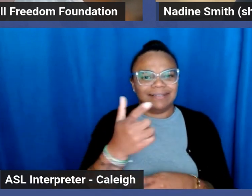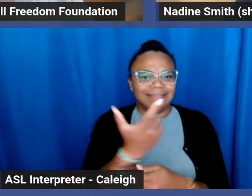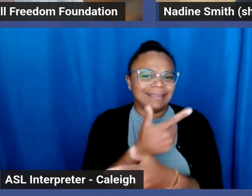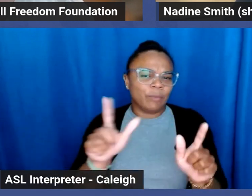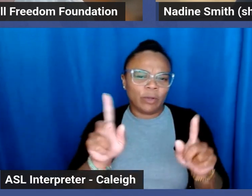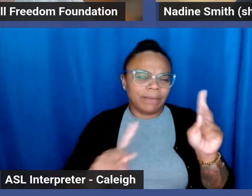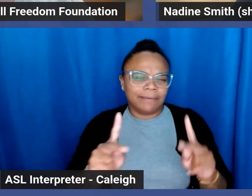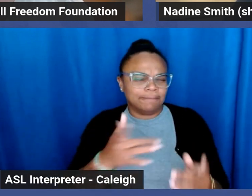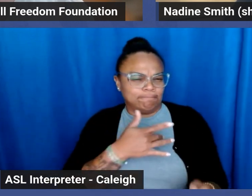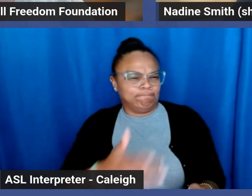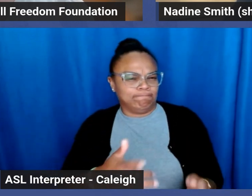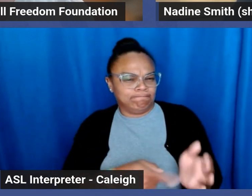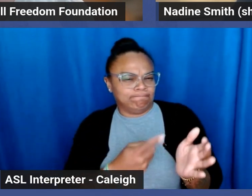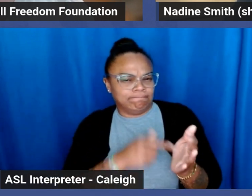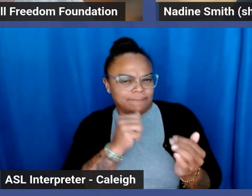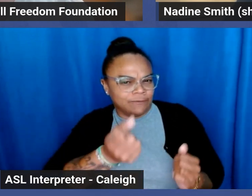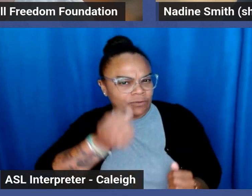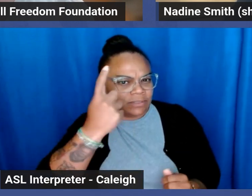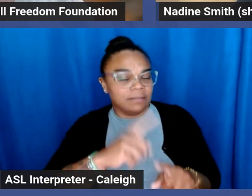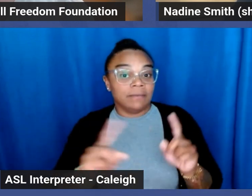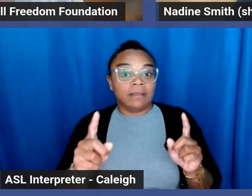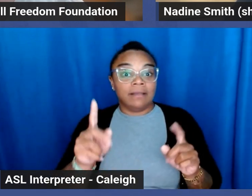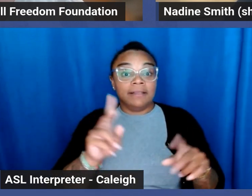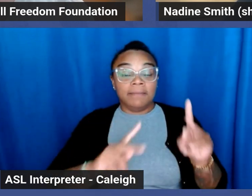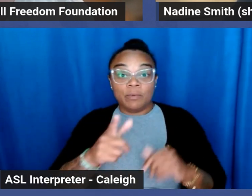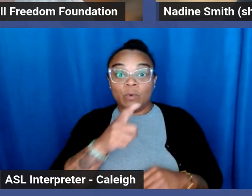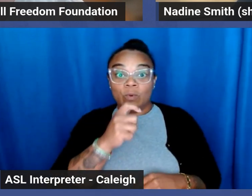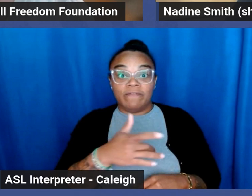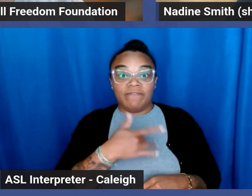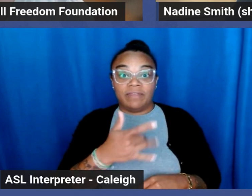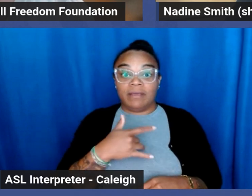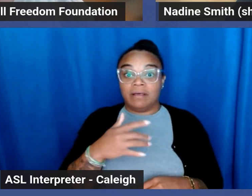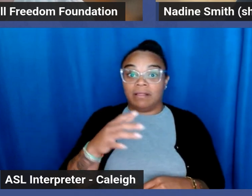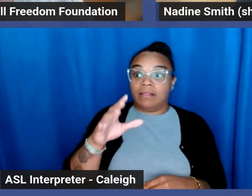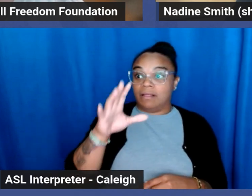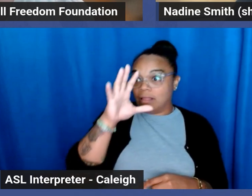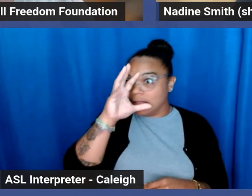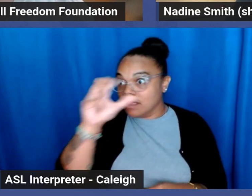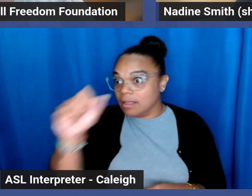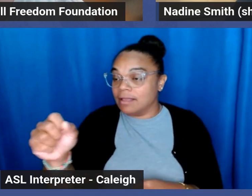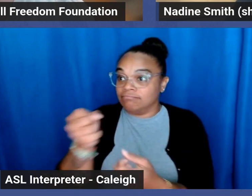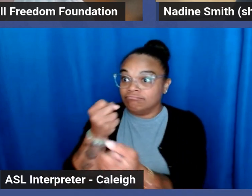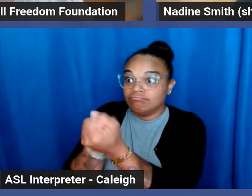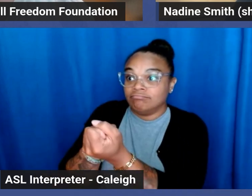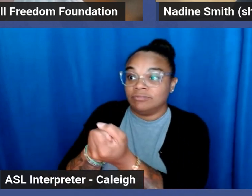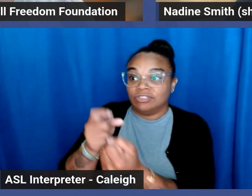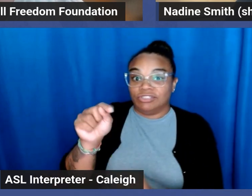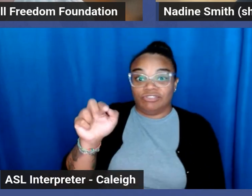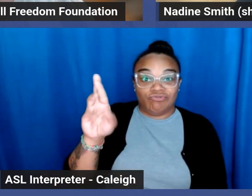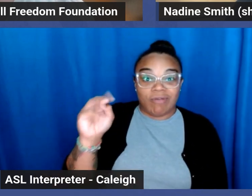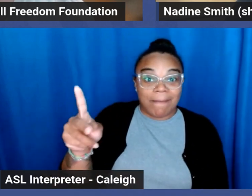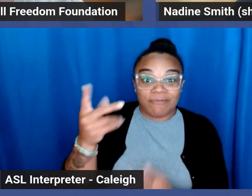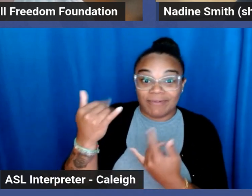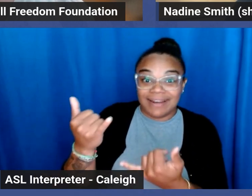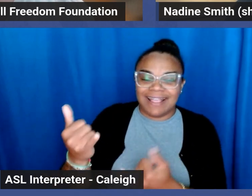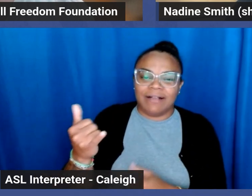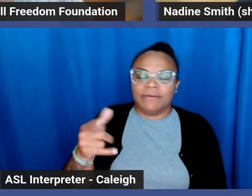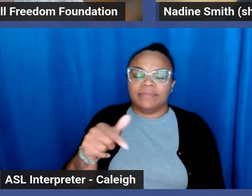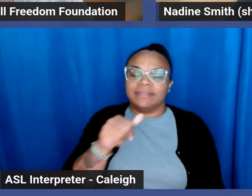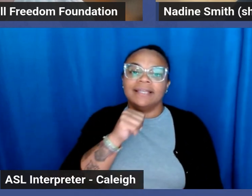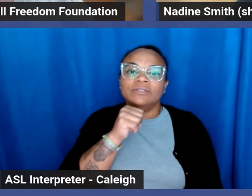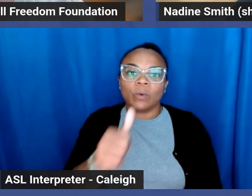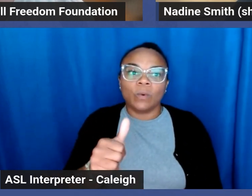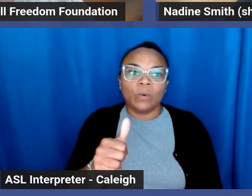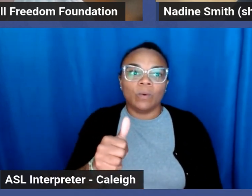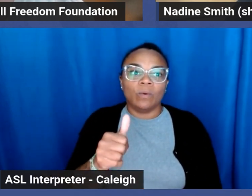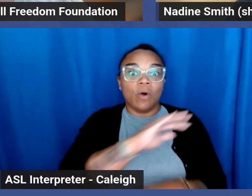but people who are drawn to Trump right now are not uniformly drawn to his